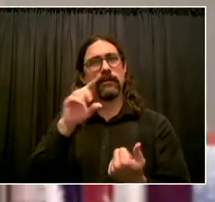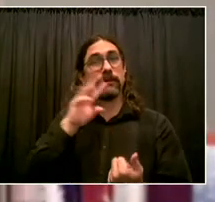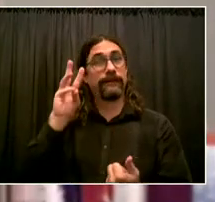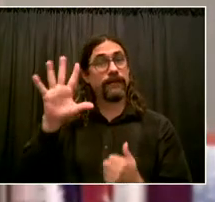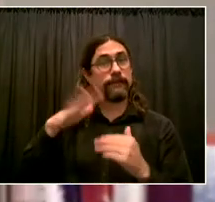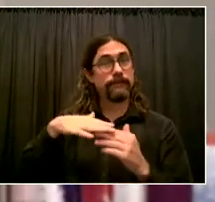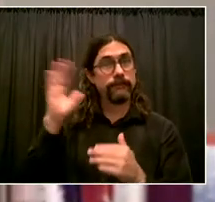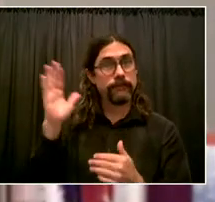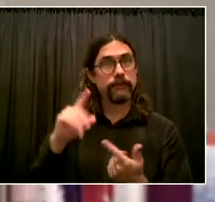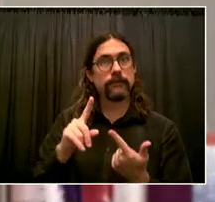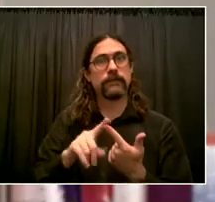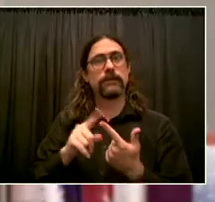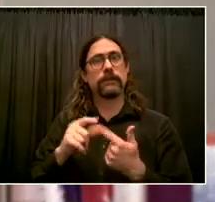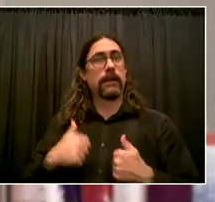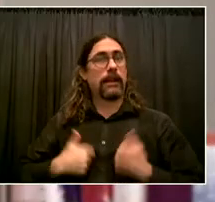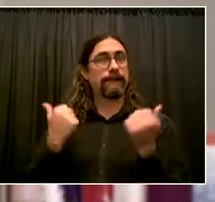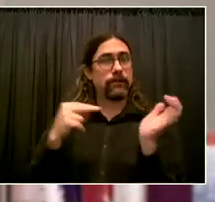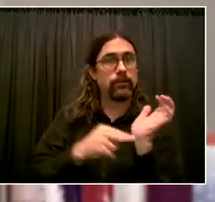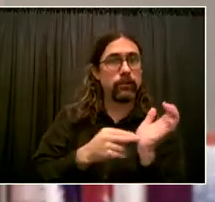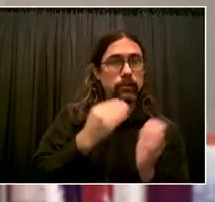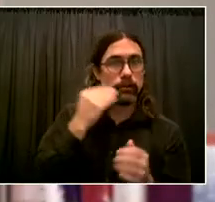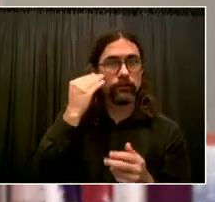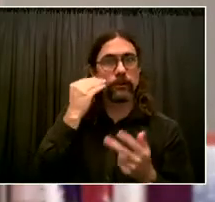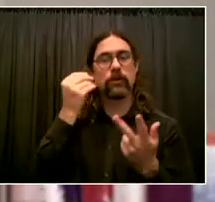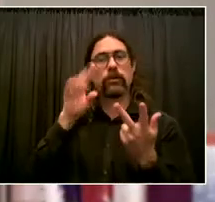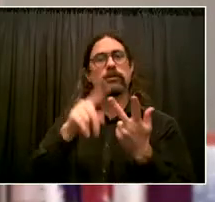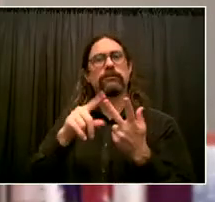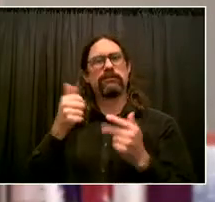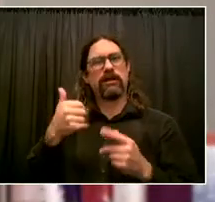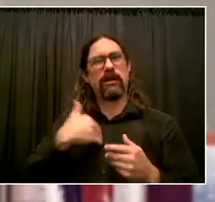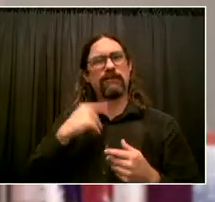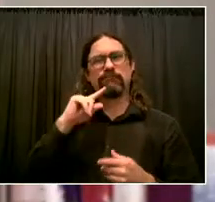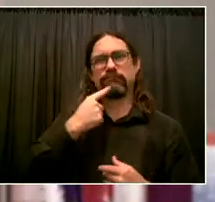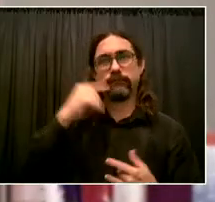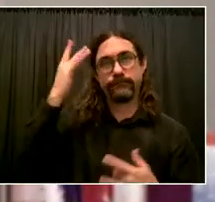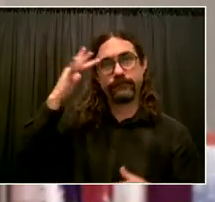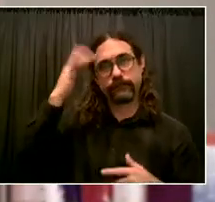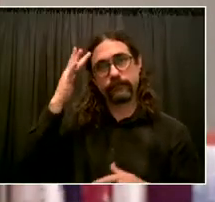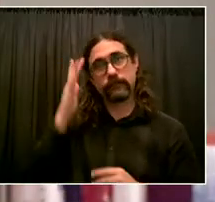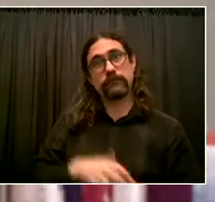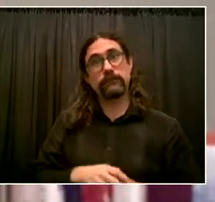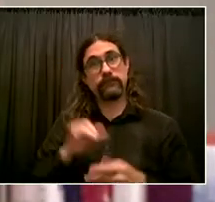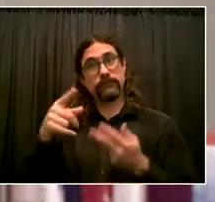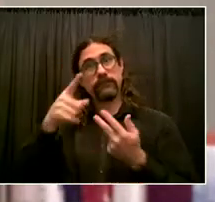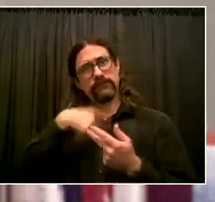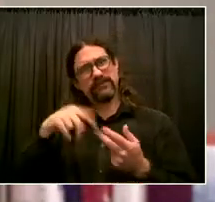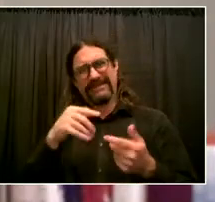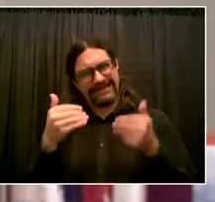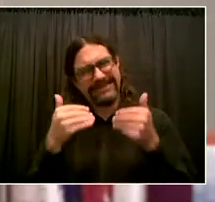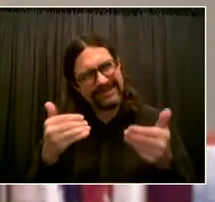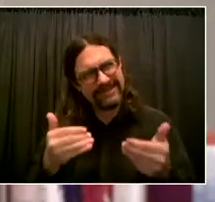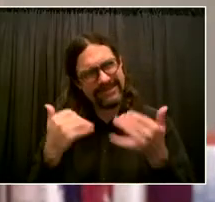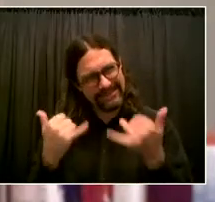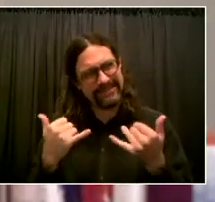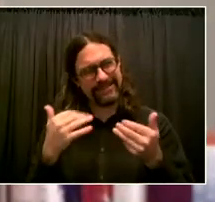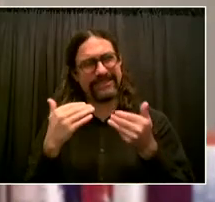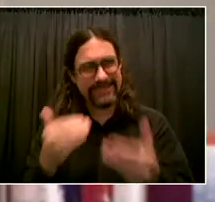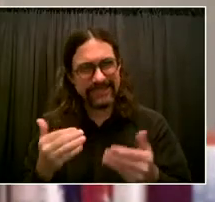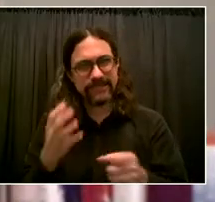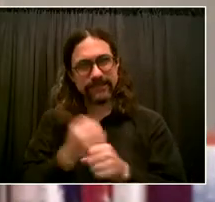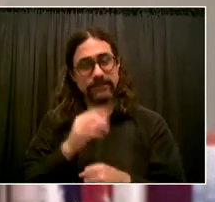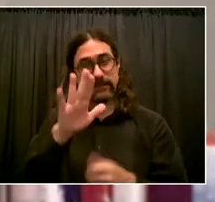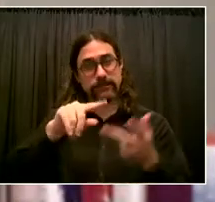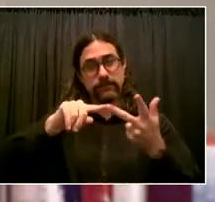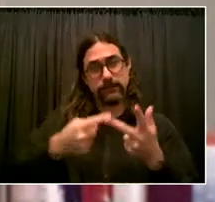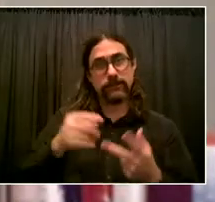vaccine. We also worry that this flu season could be a especially bad one. If you haven't already gotten your flu shot, please get